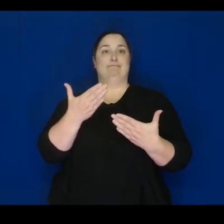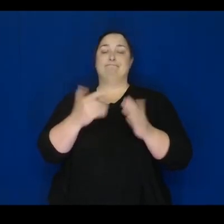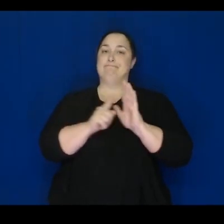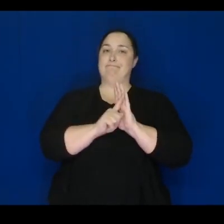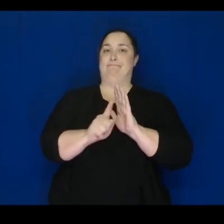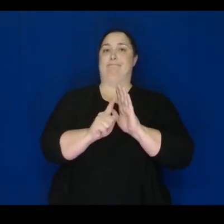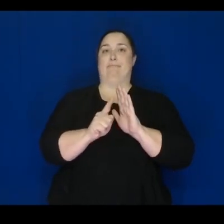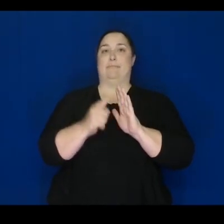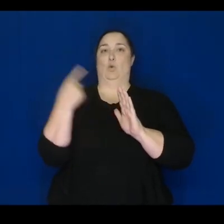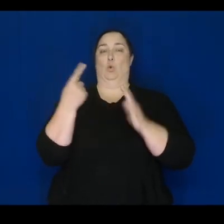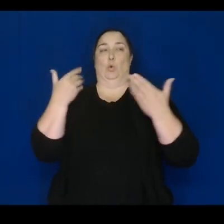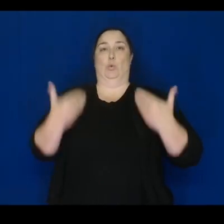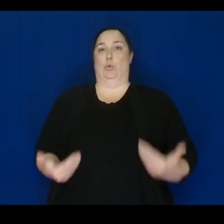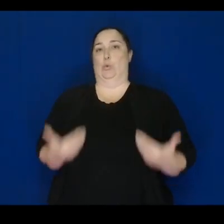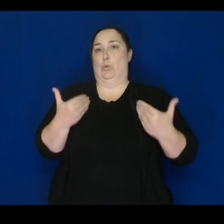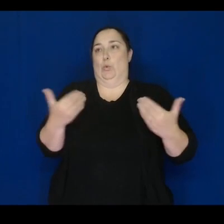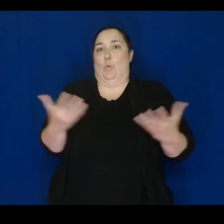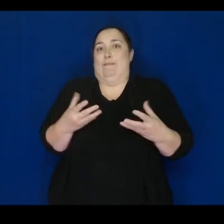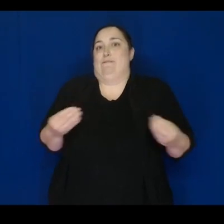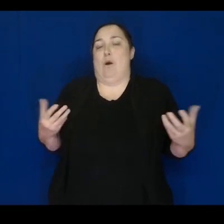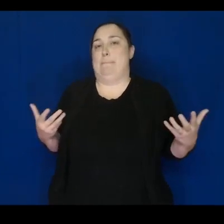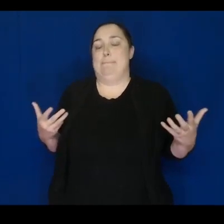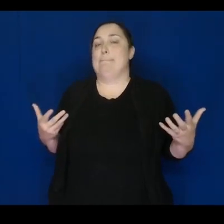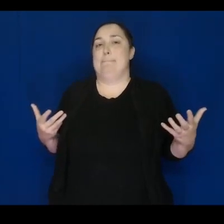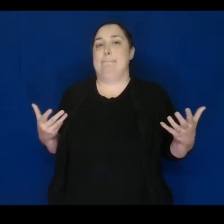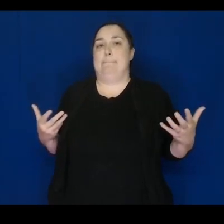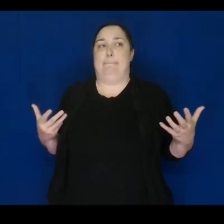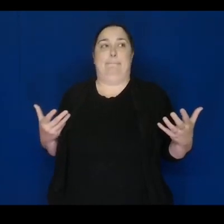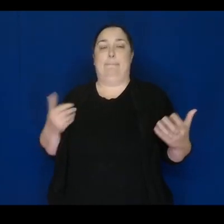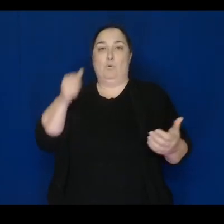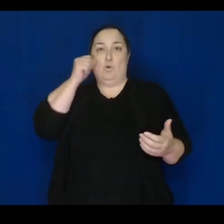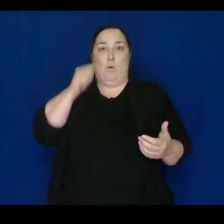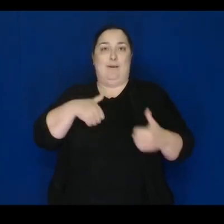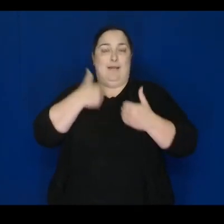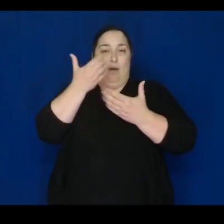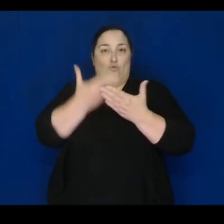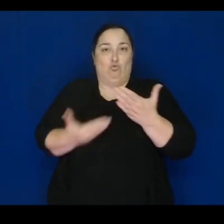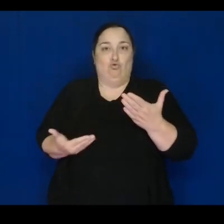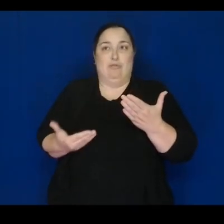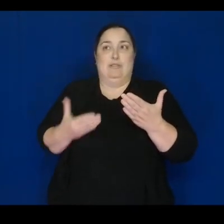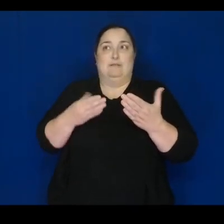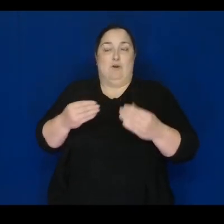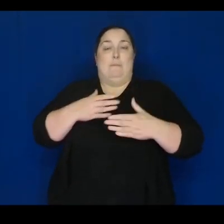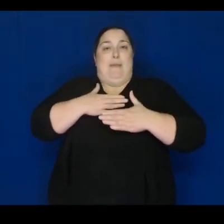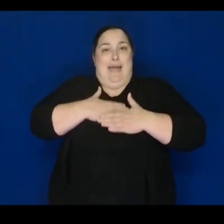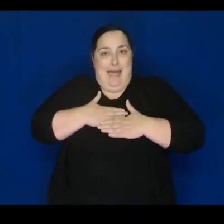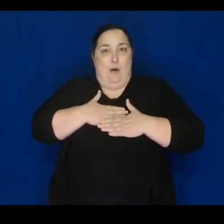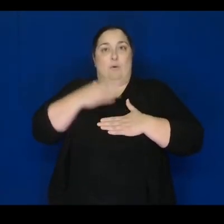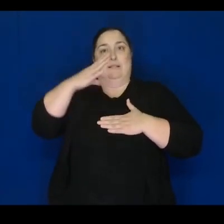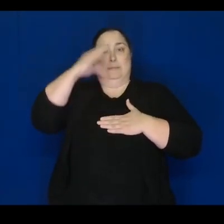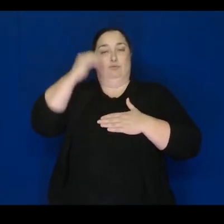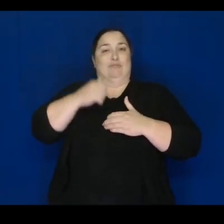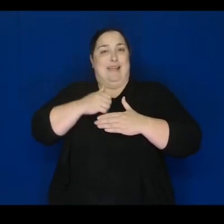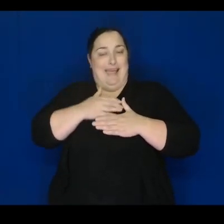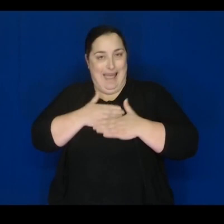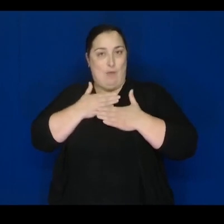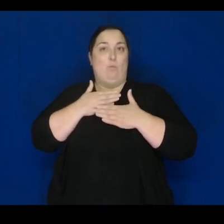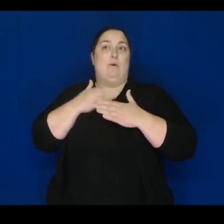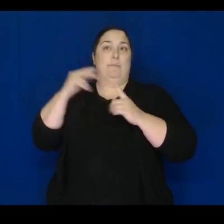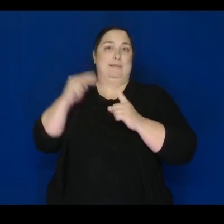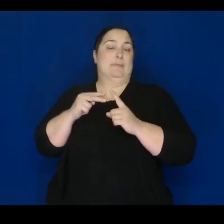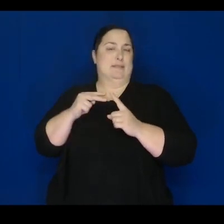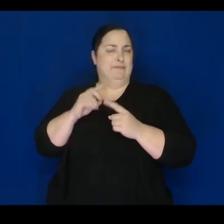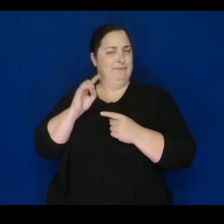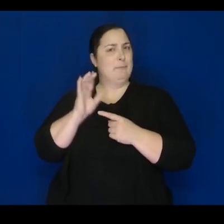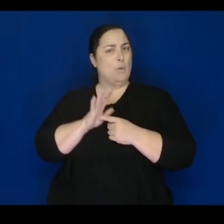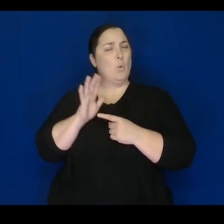who we are and where we come from. Hearing our stories from our experiences and perspectives, I think is really important,